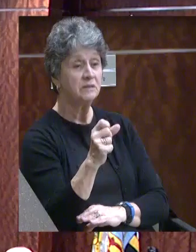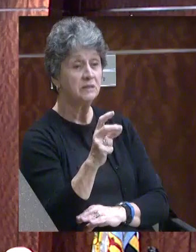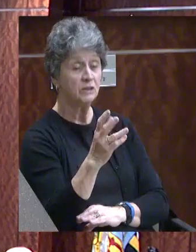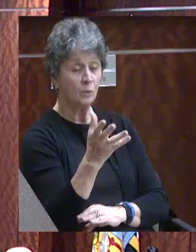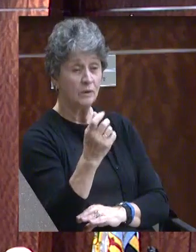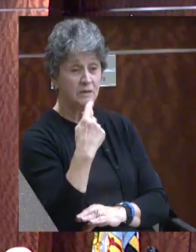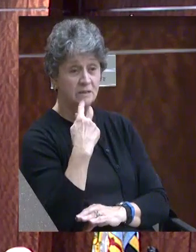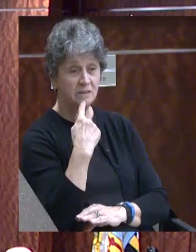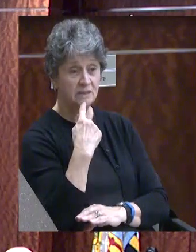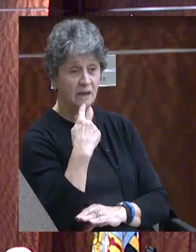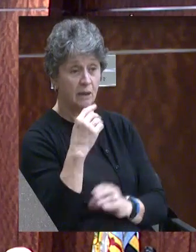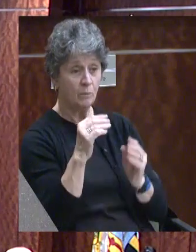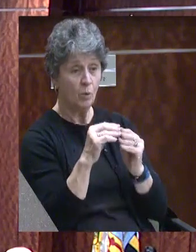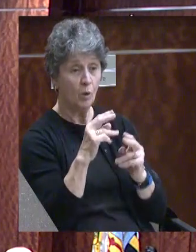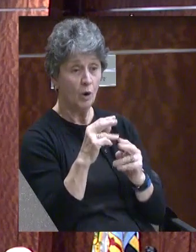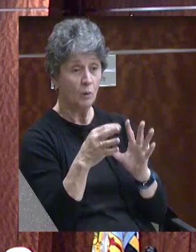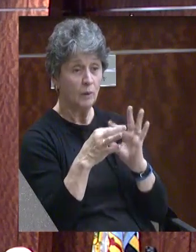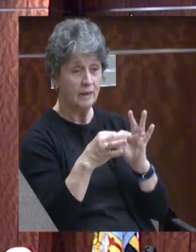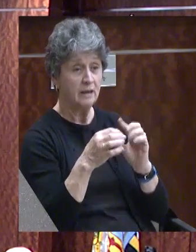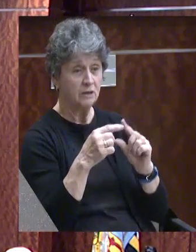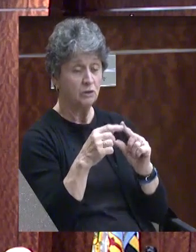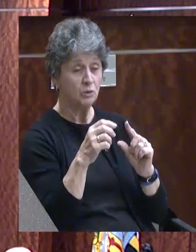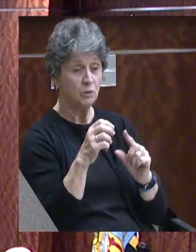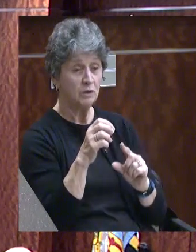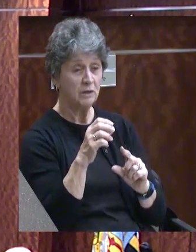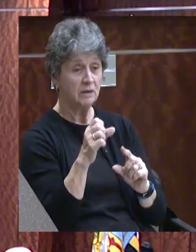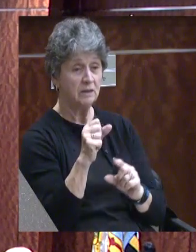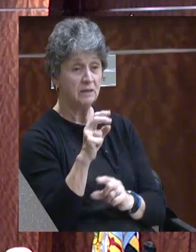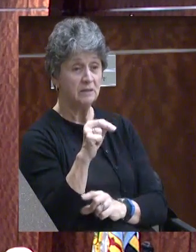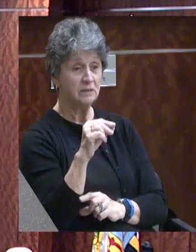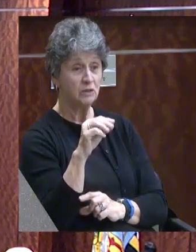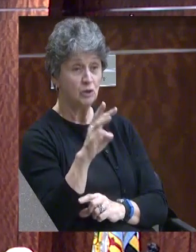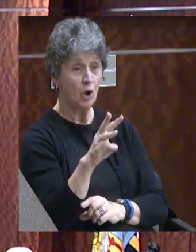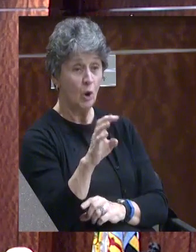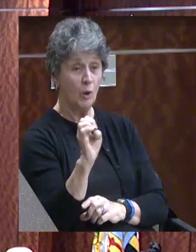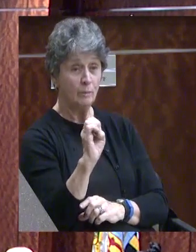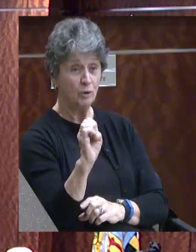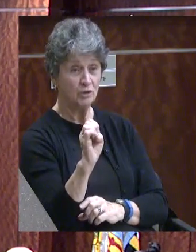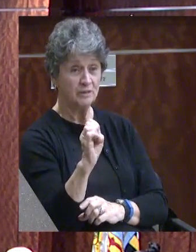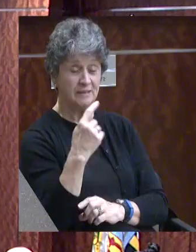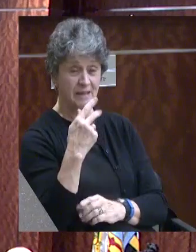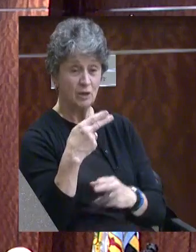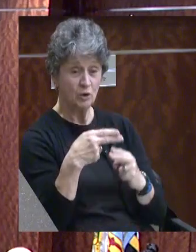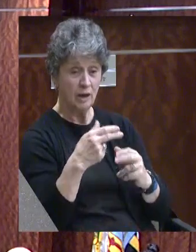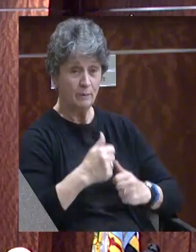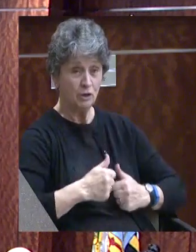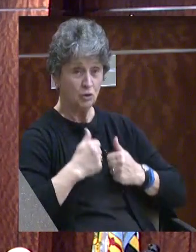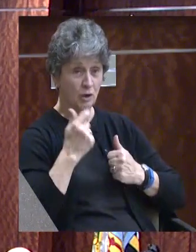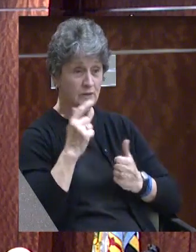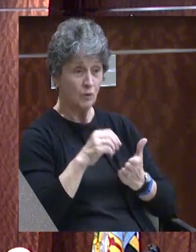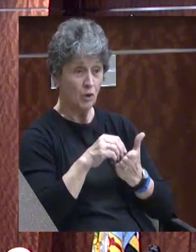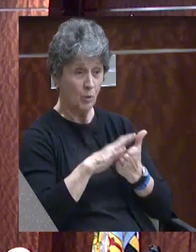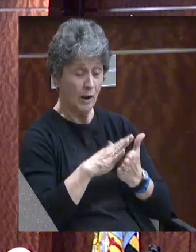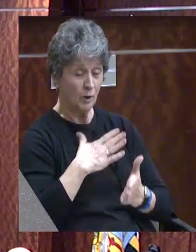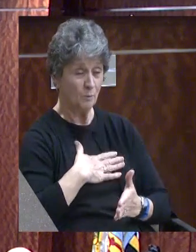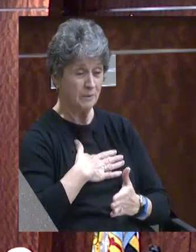add some information that I had. Well, come on. Give your name and address for the record, if you would, please.